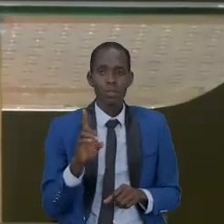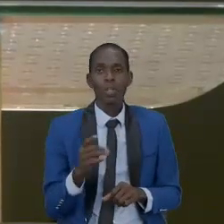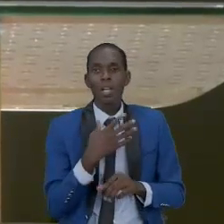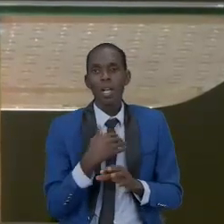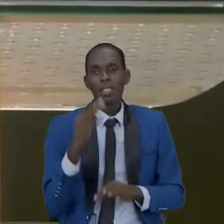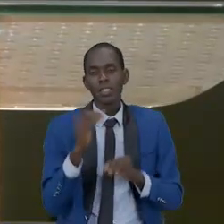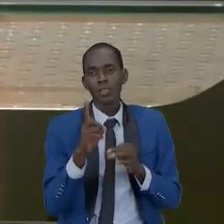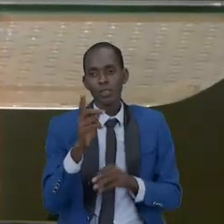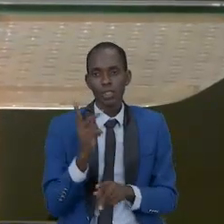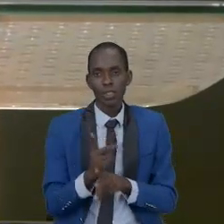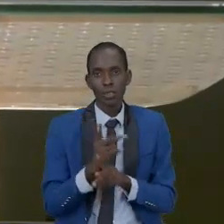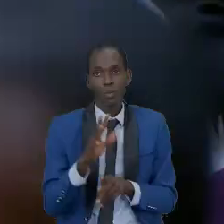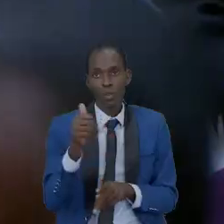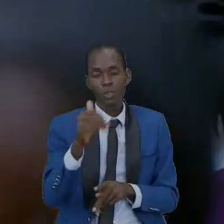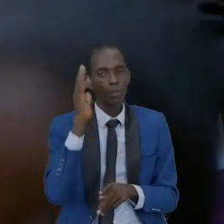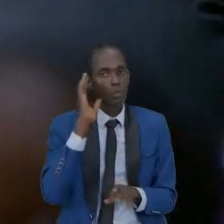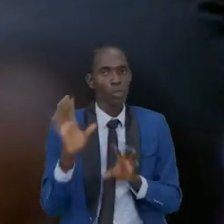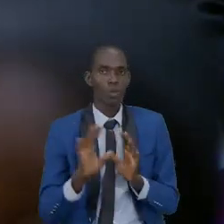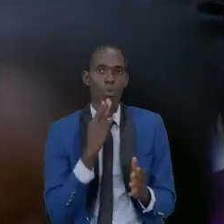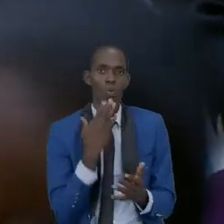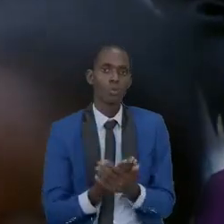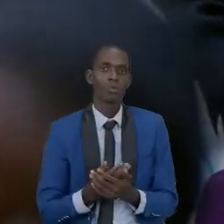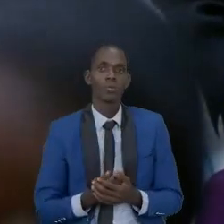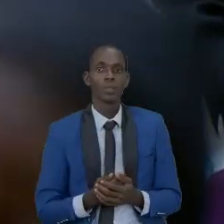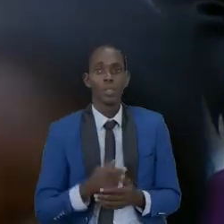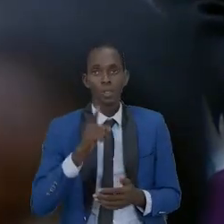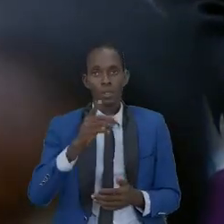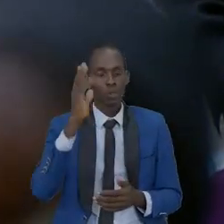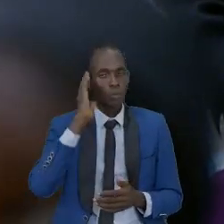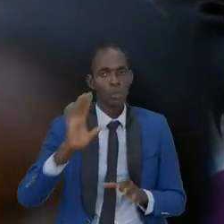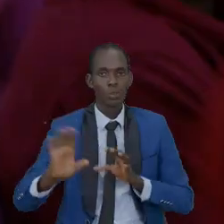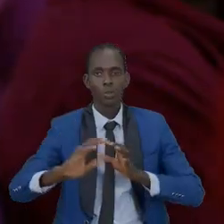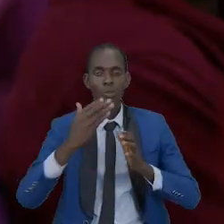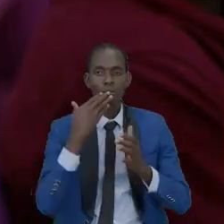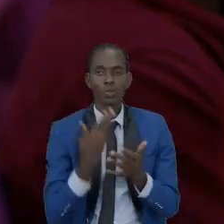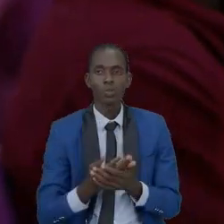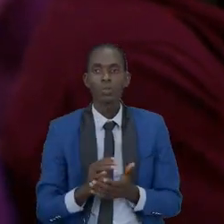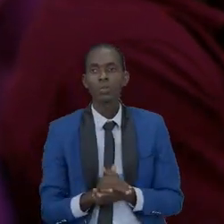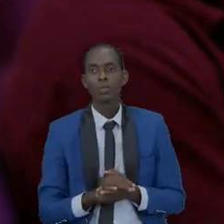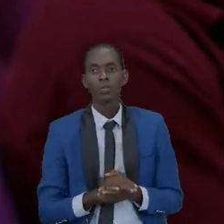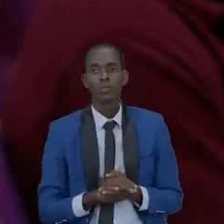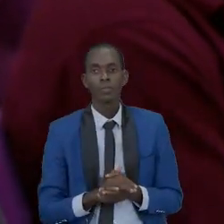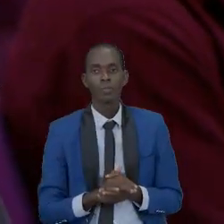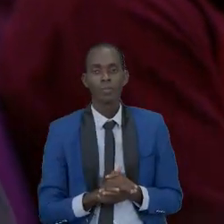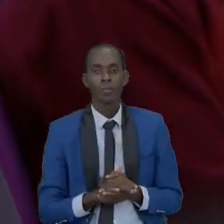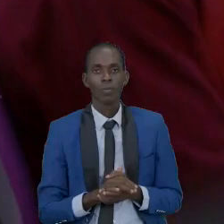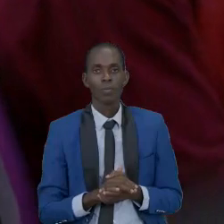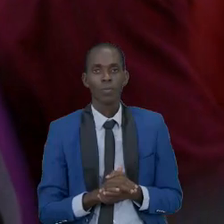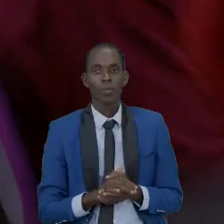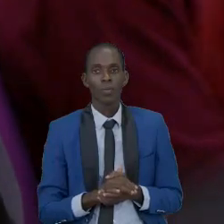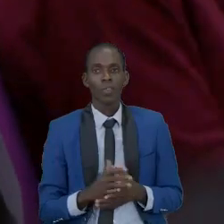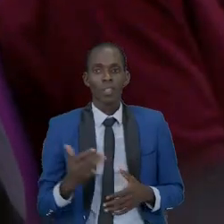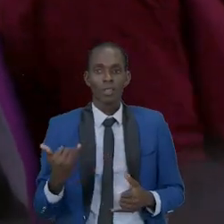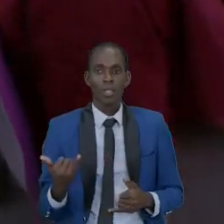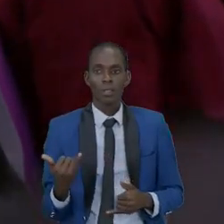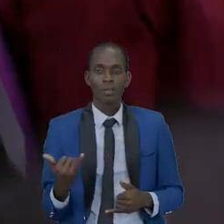yourselves, ye shall do well. Ye shall do well. Fear ye well. Let's come to